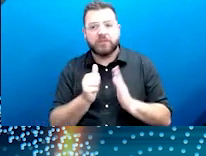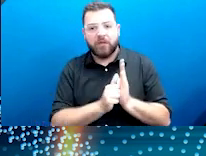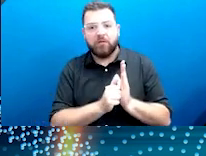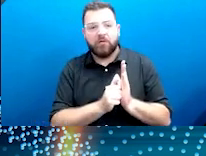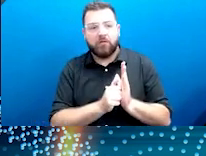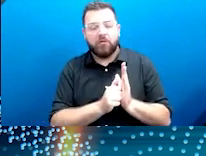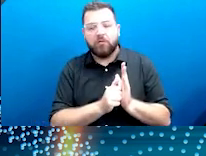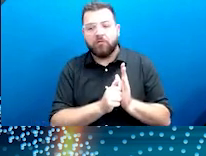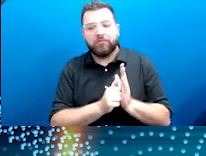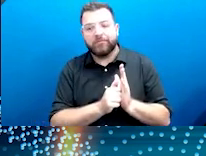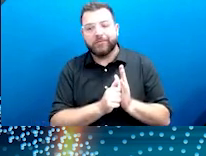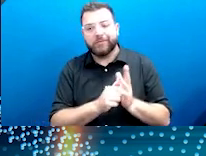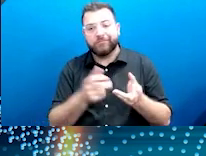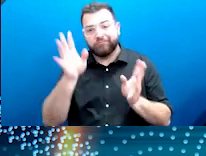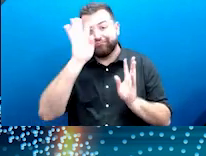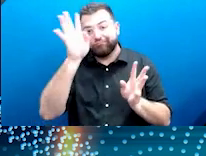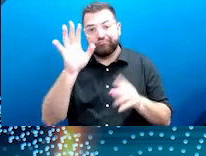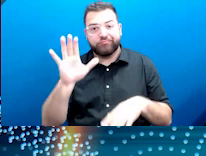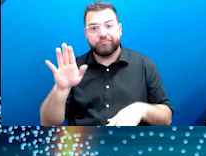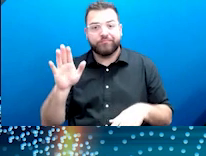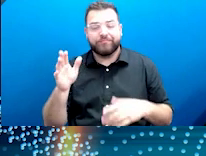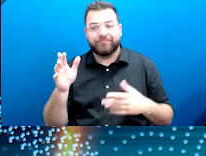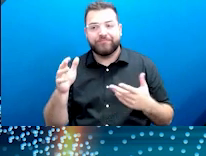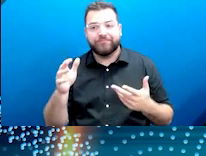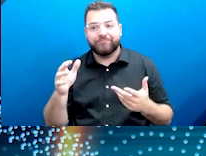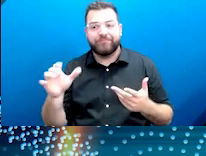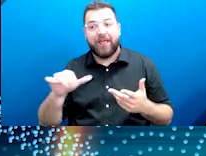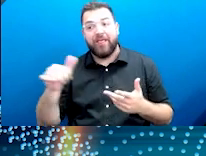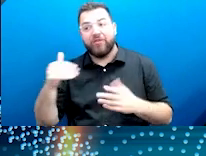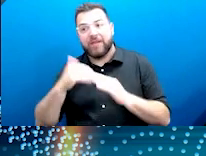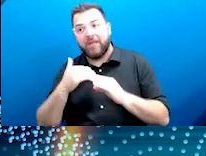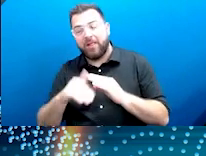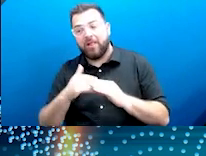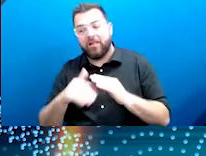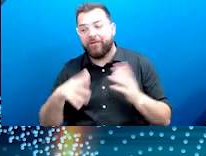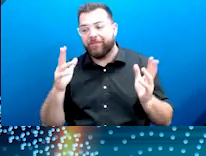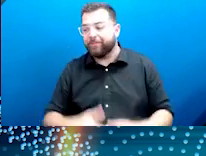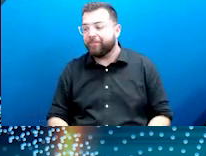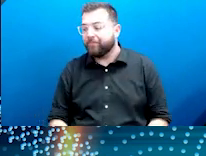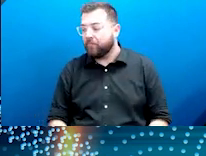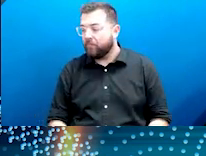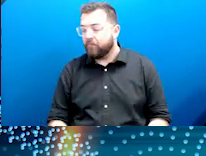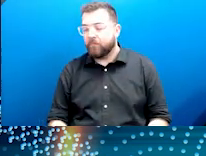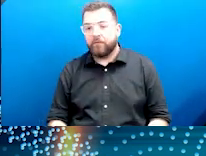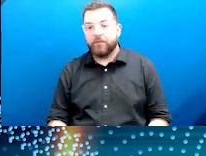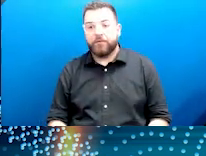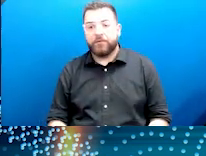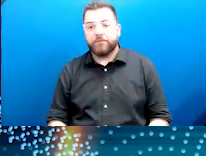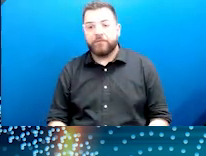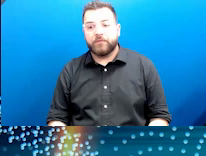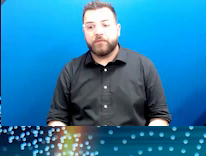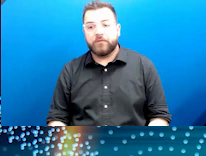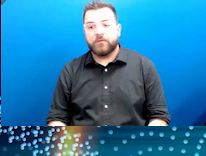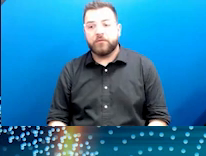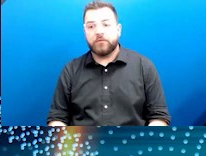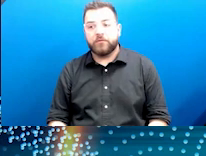Give a burner email address or with my Google like that, Yeah, go ahead. I have to figure my. You